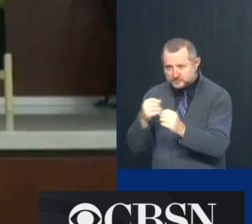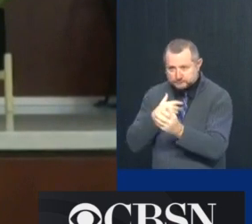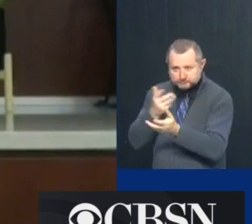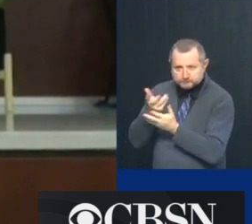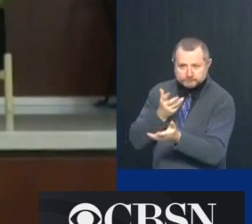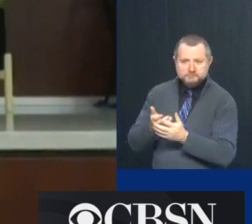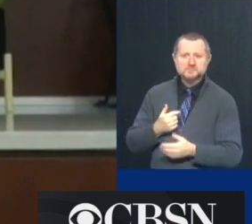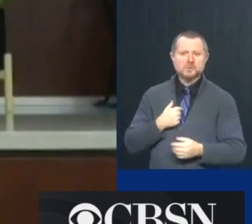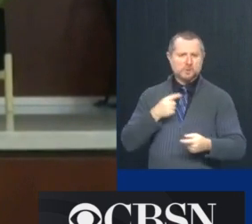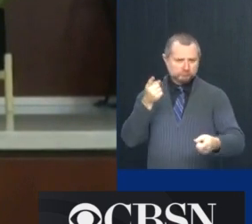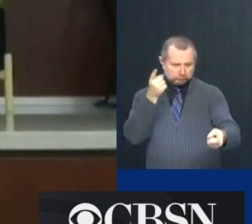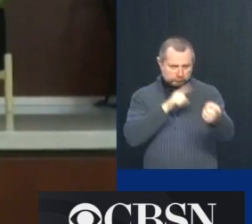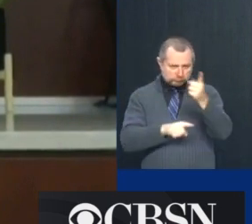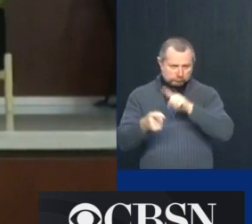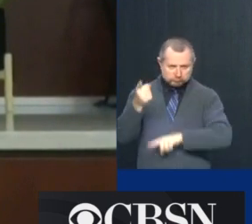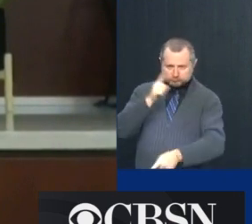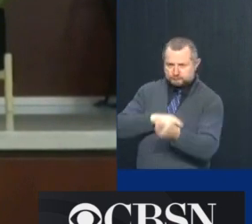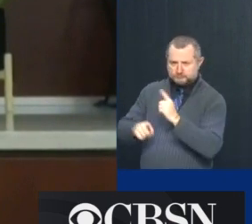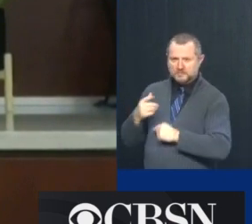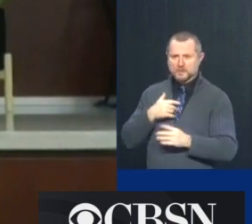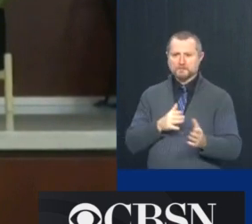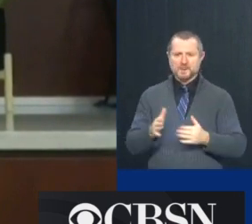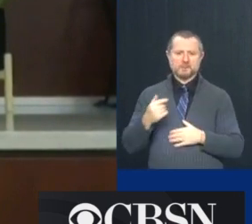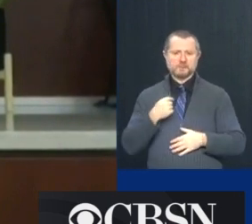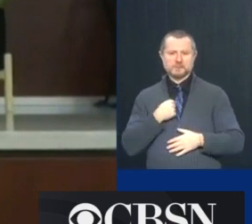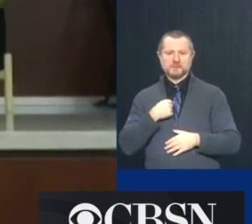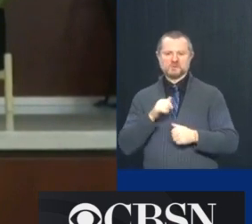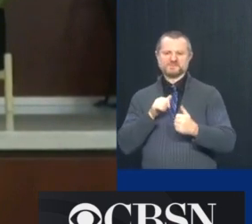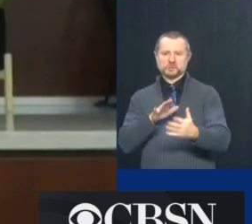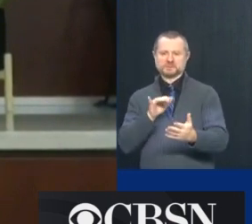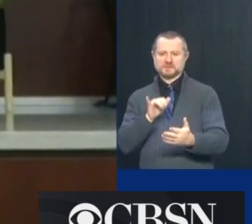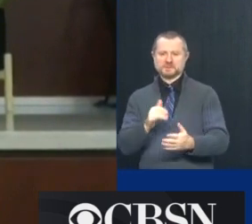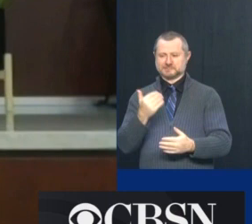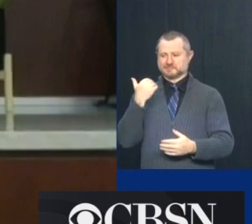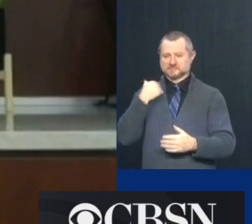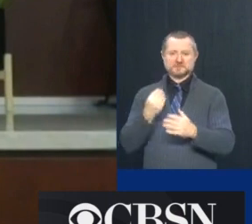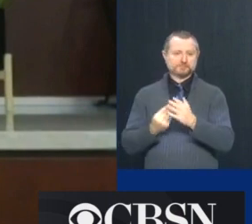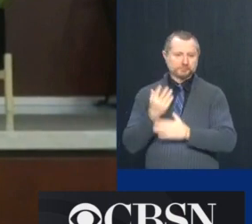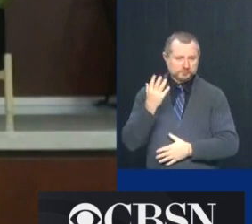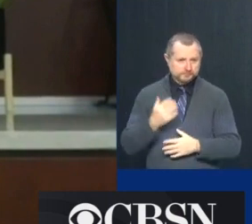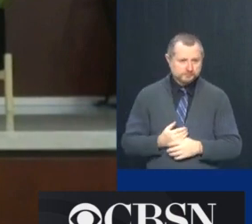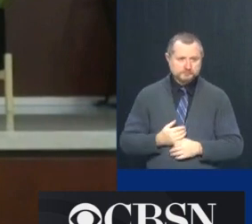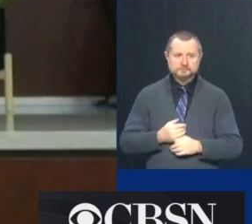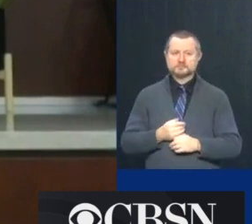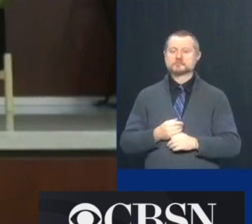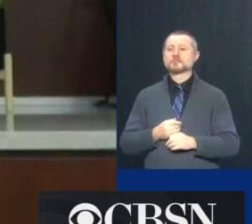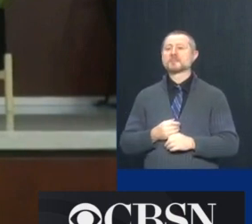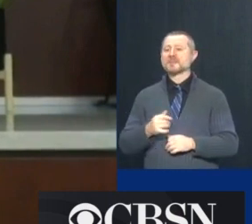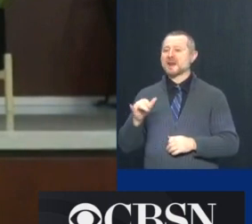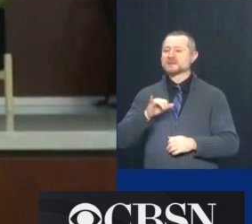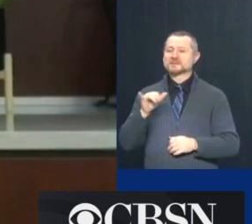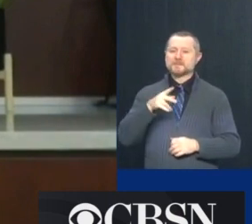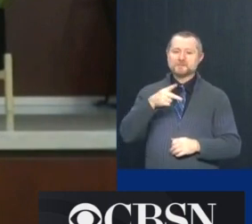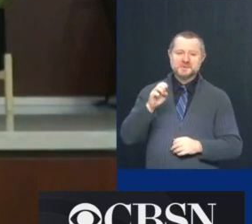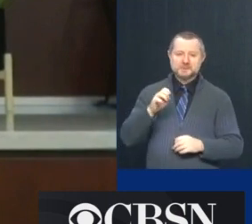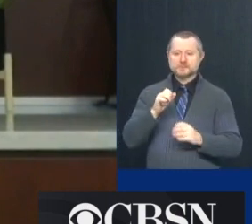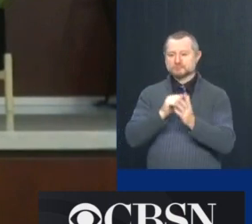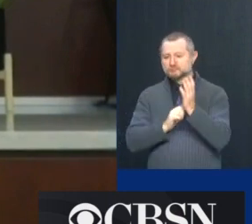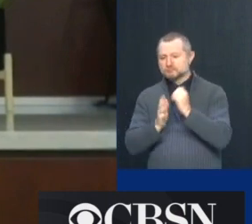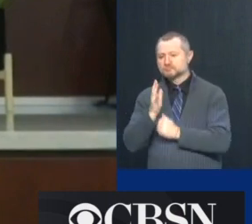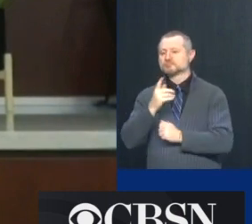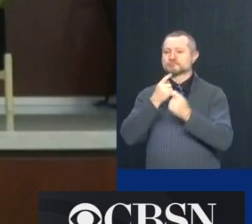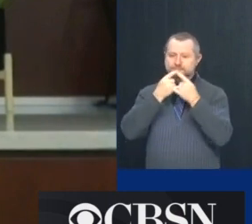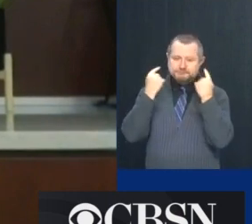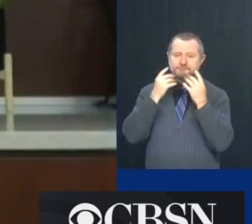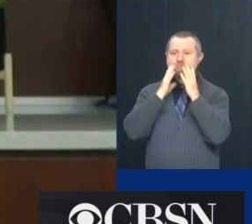a lot of issues that we were confronting in the spring, such as the PPE, the stockpiling of